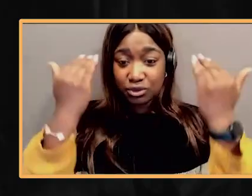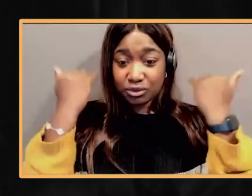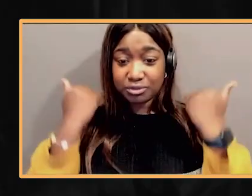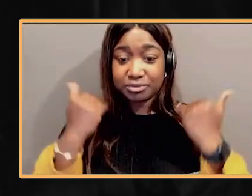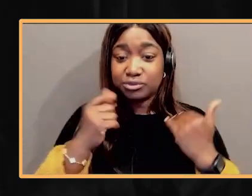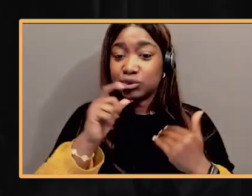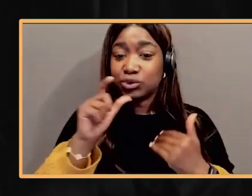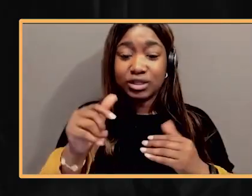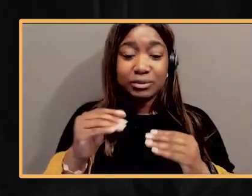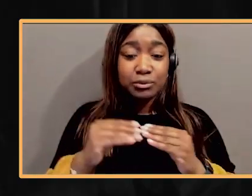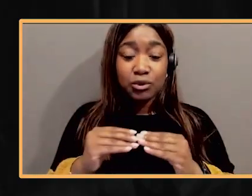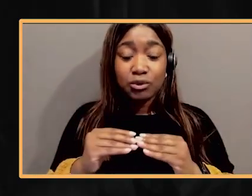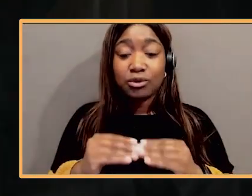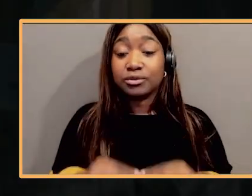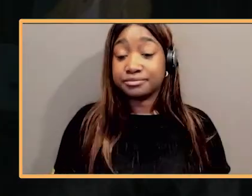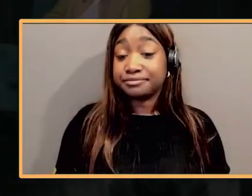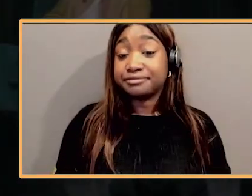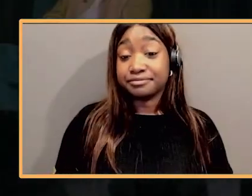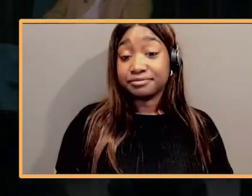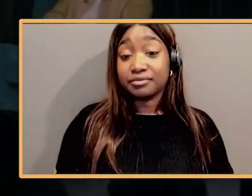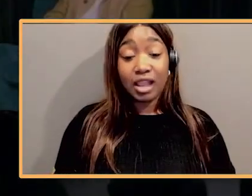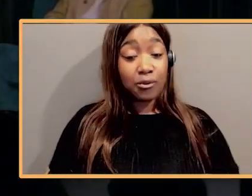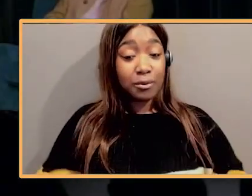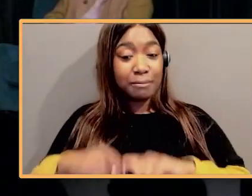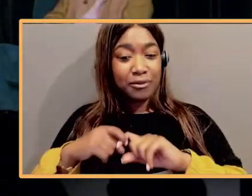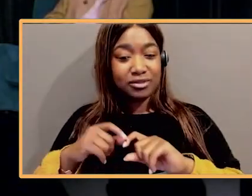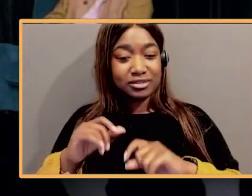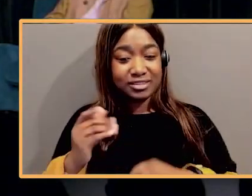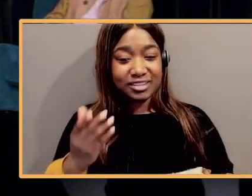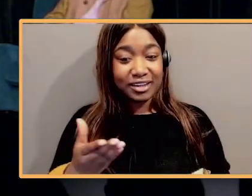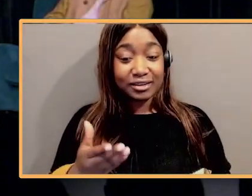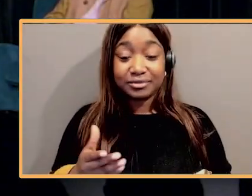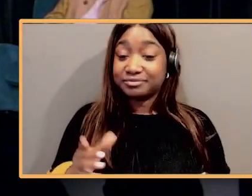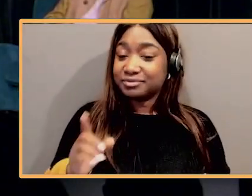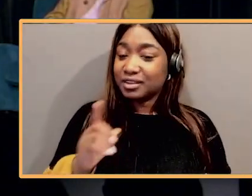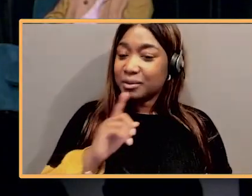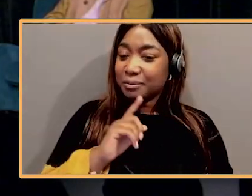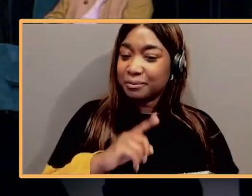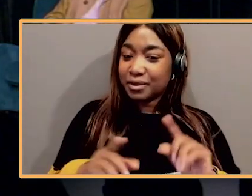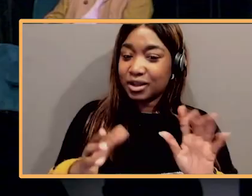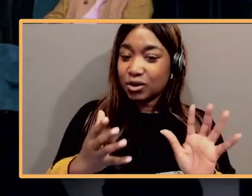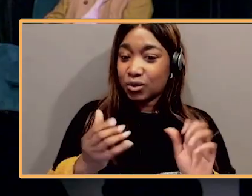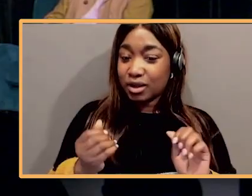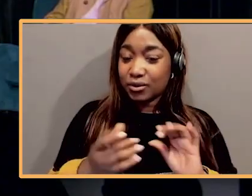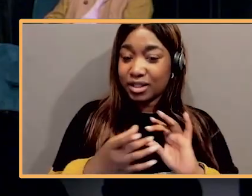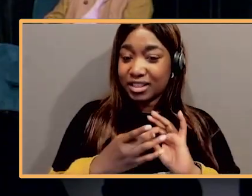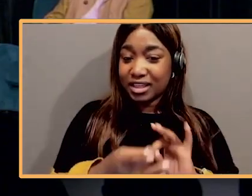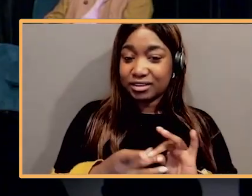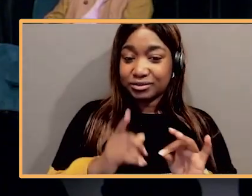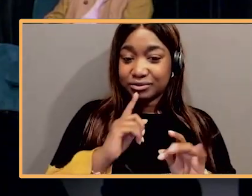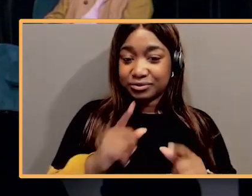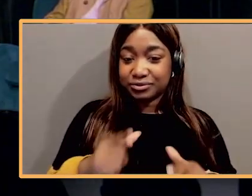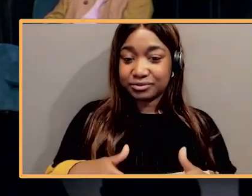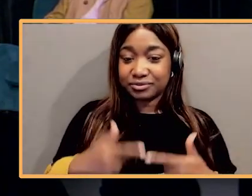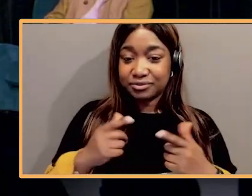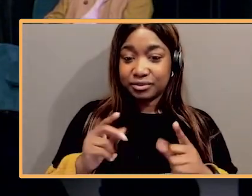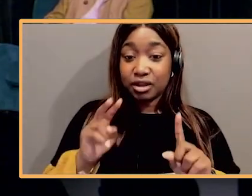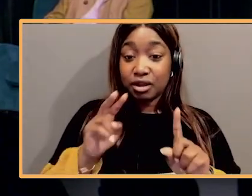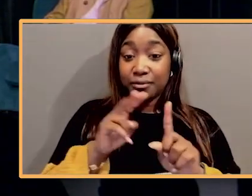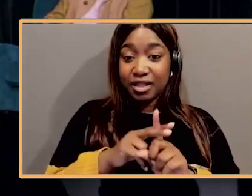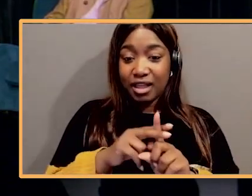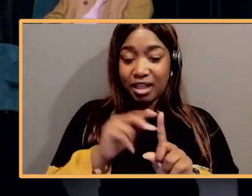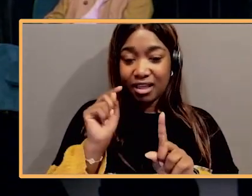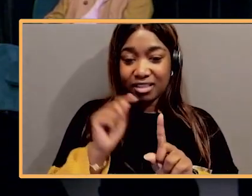stop there. But yeah, and just really quickly on a practical level too. So